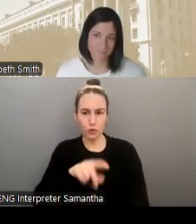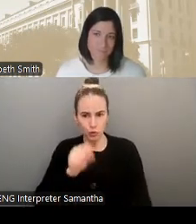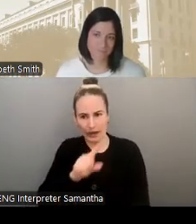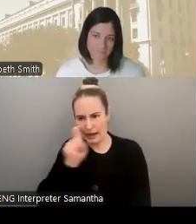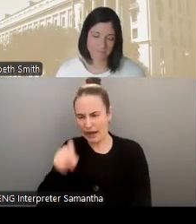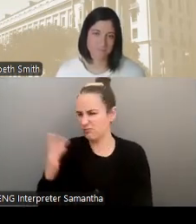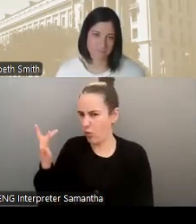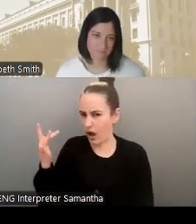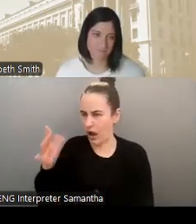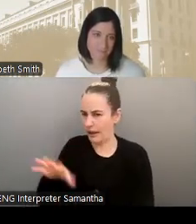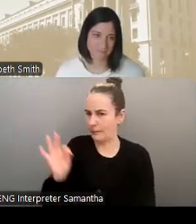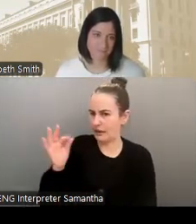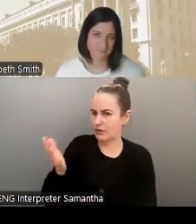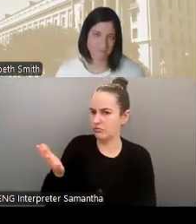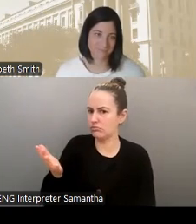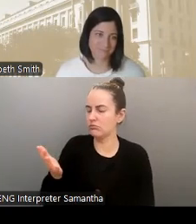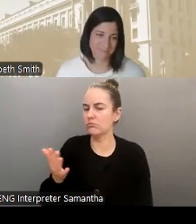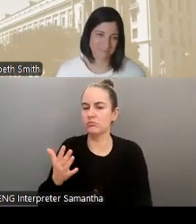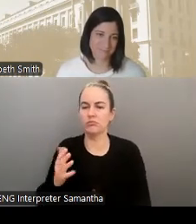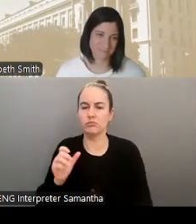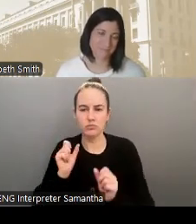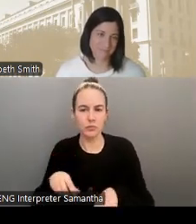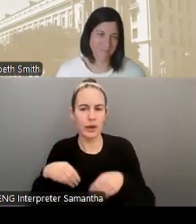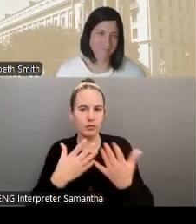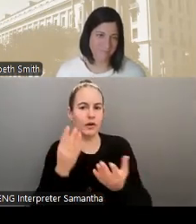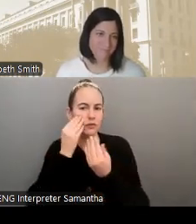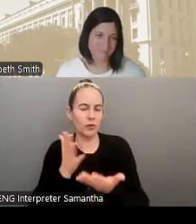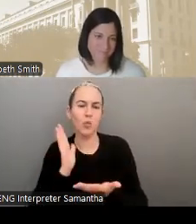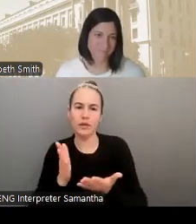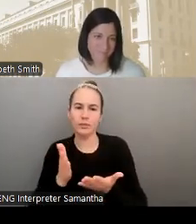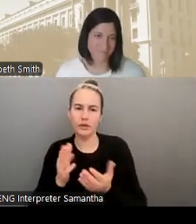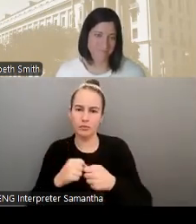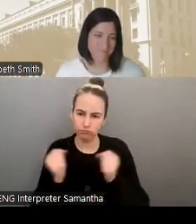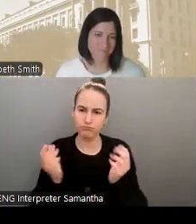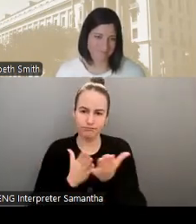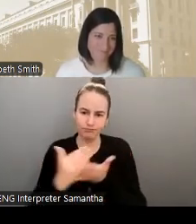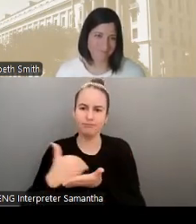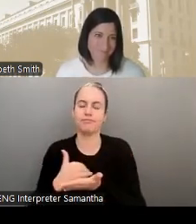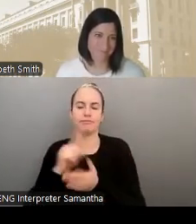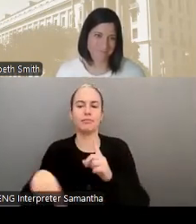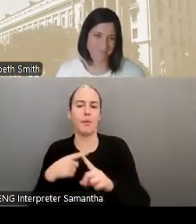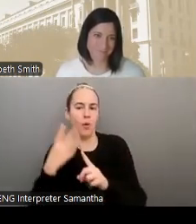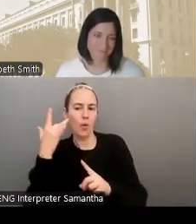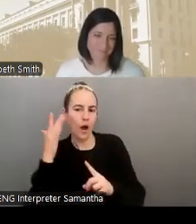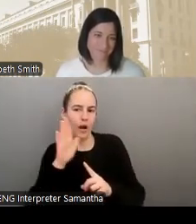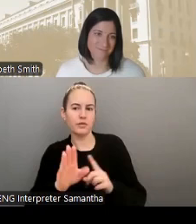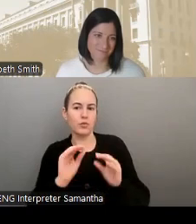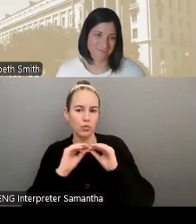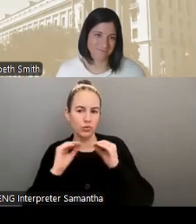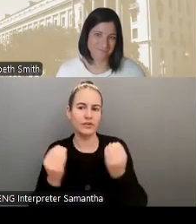subject of an audit, just to get that information, but they will be transparent as to why your specific organization or entity was